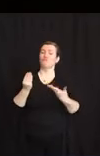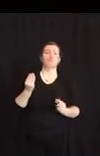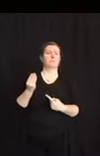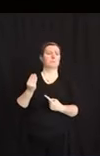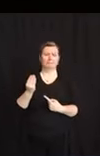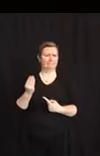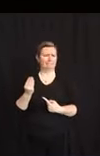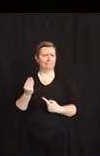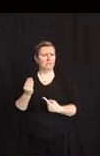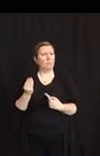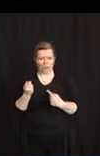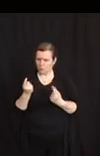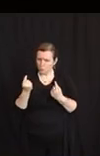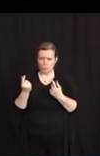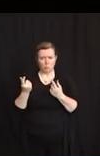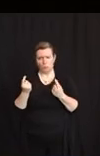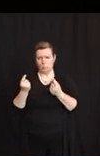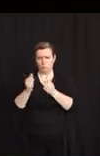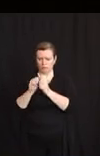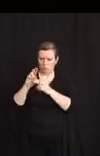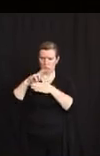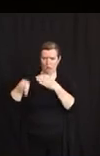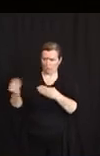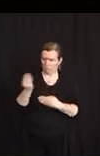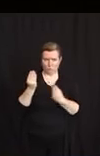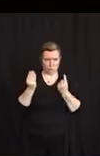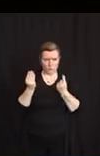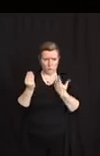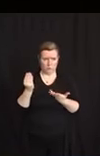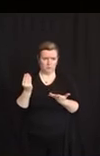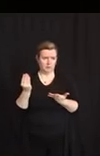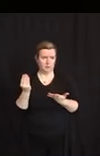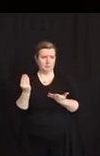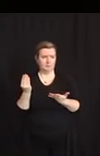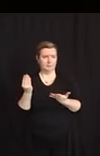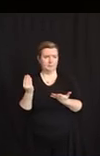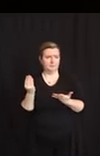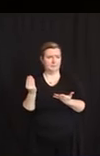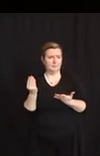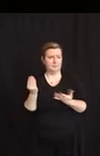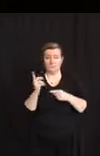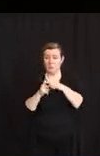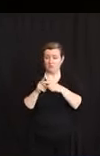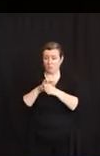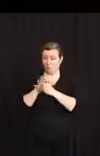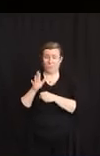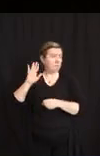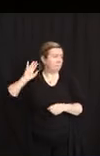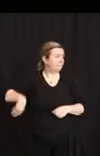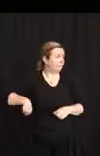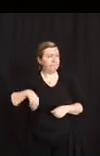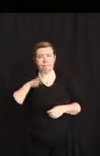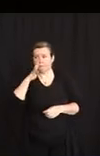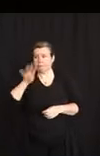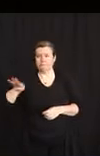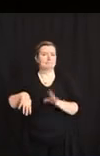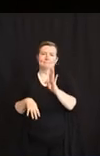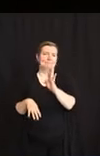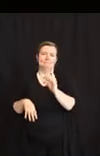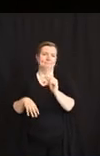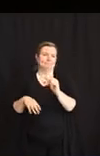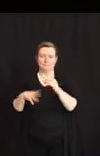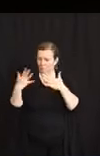those results, because otherwise, what's the point of doing the testing, right? If you're not going to be able to take the next steps to isolate, to be able